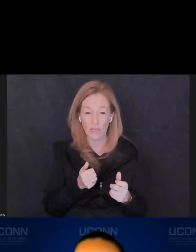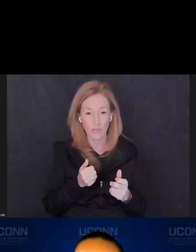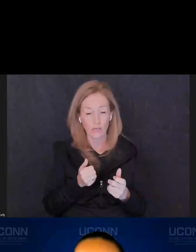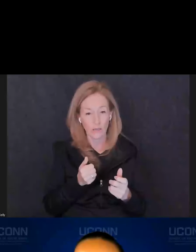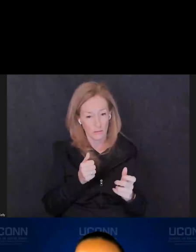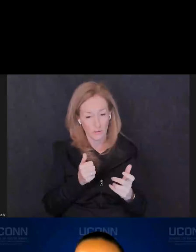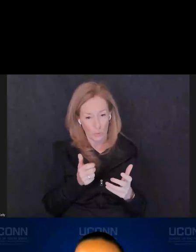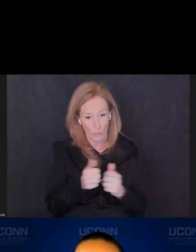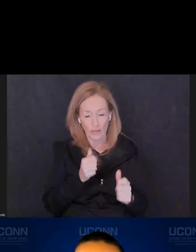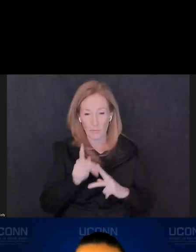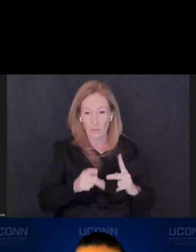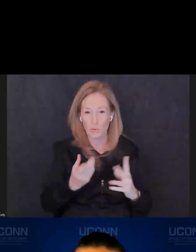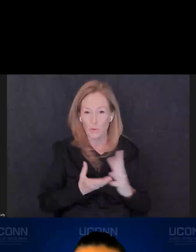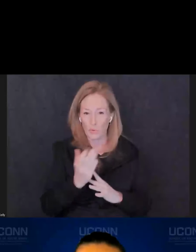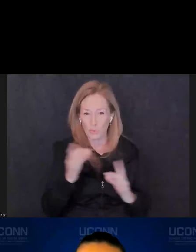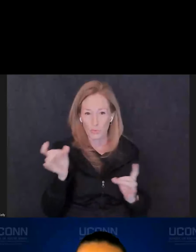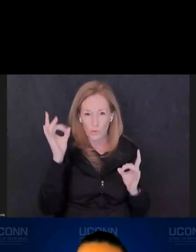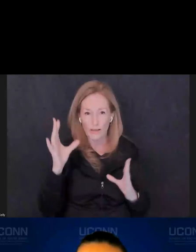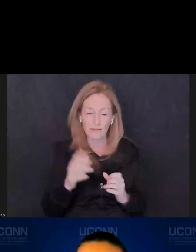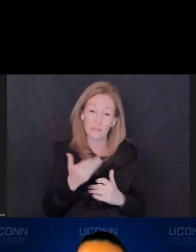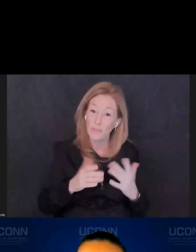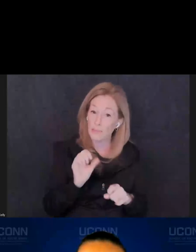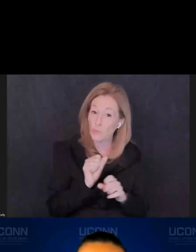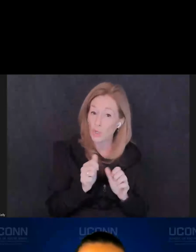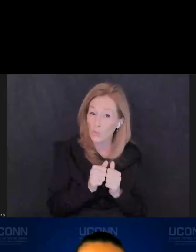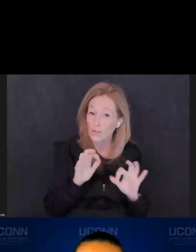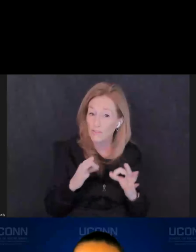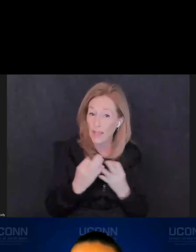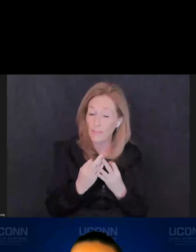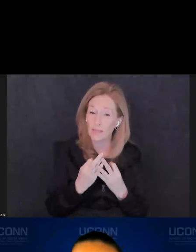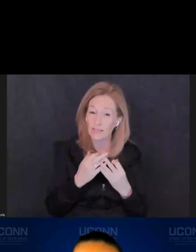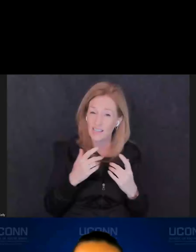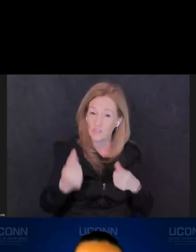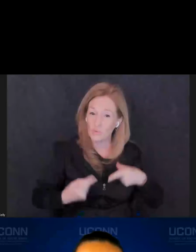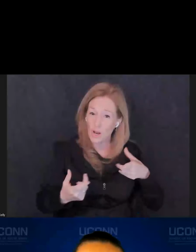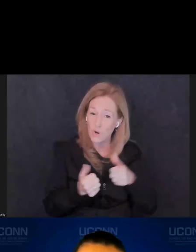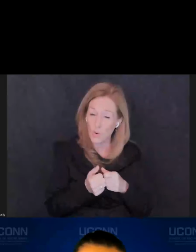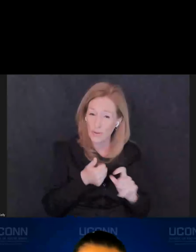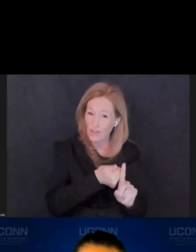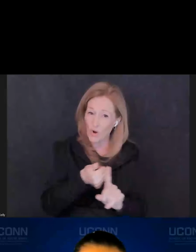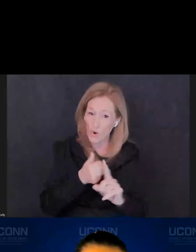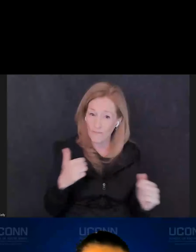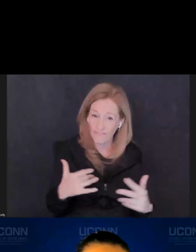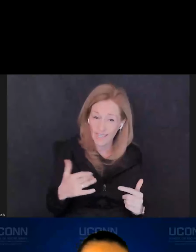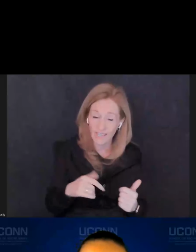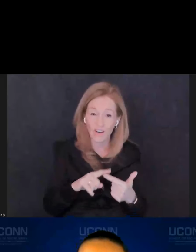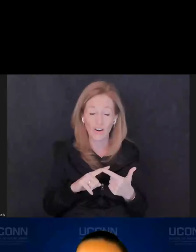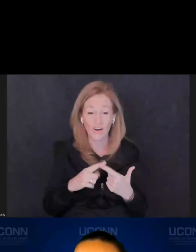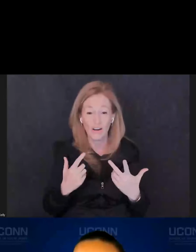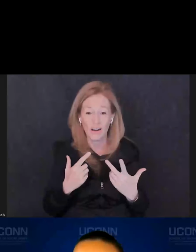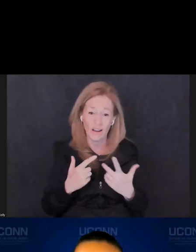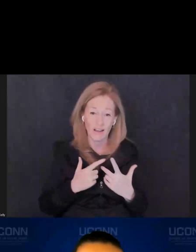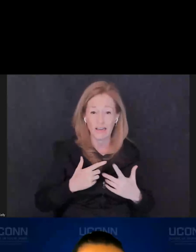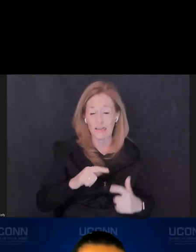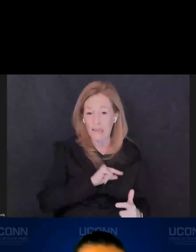get the opportunity to work with families that are struggling with their own fear or guilt or anger or confusion around this topic. They may